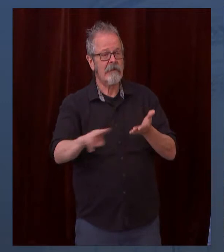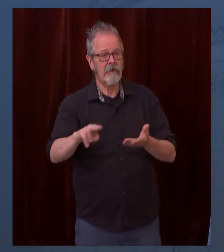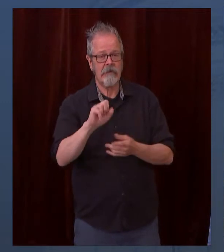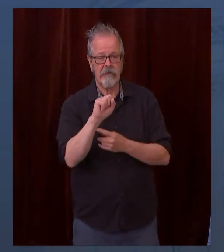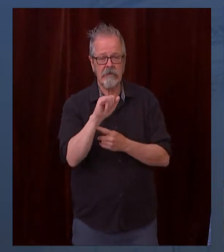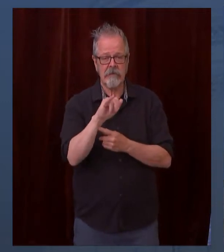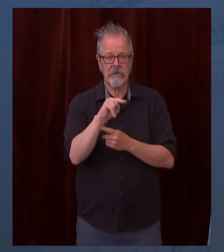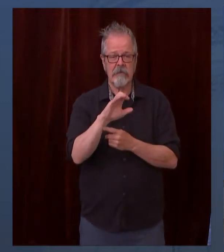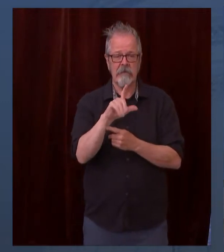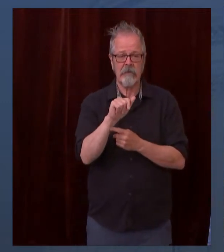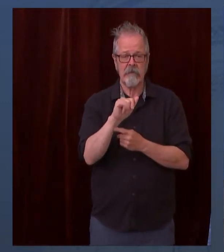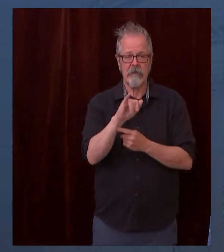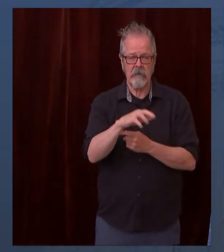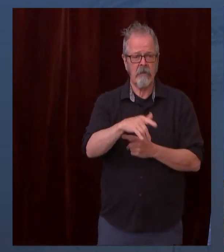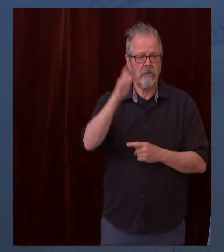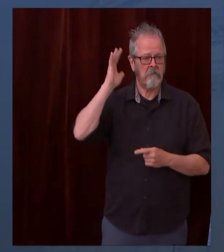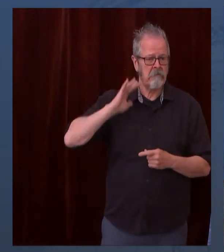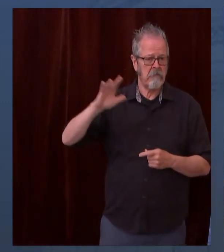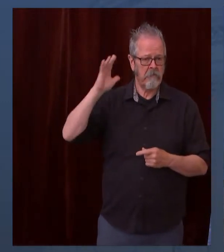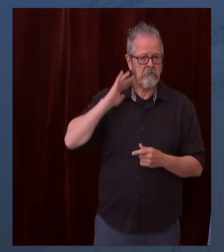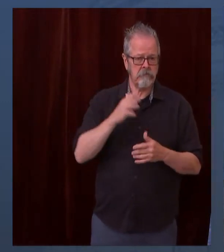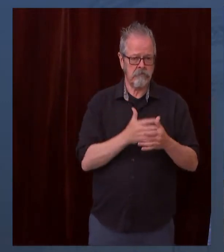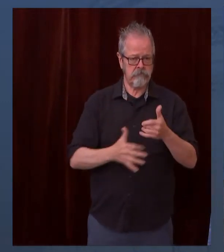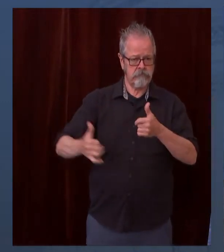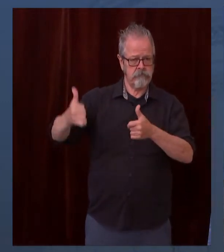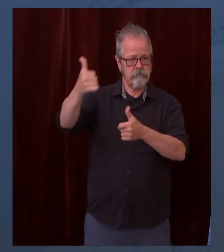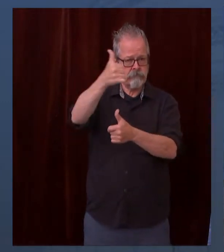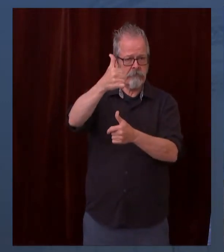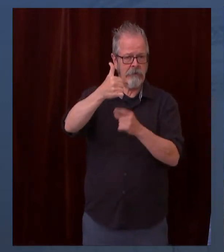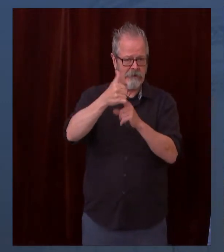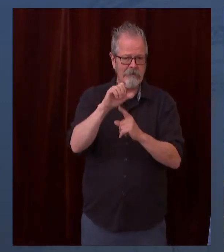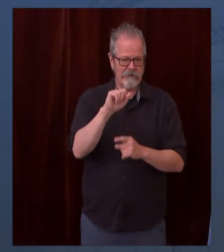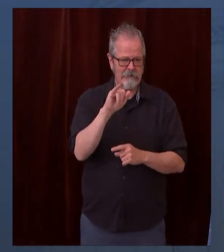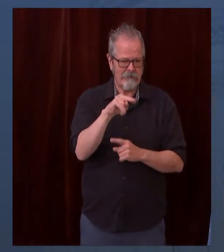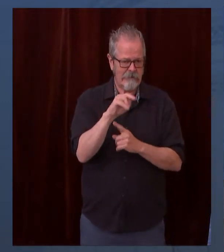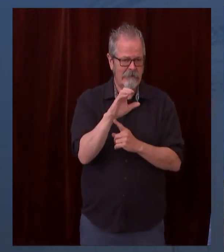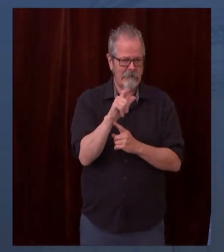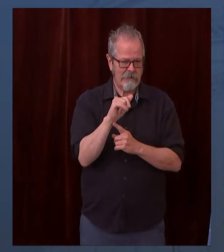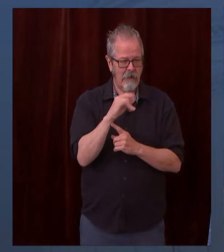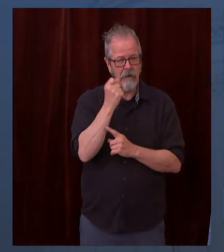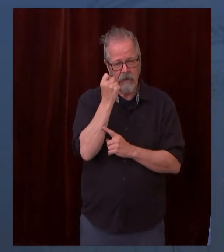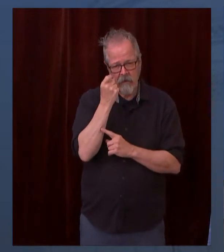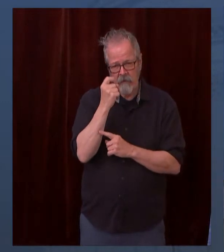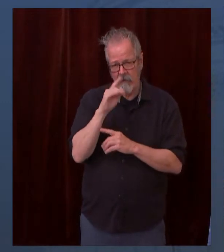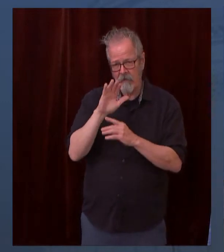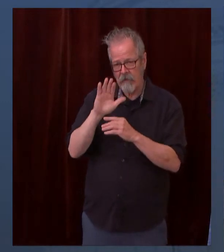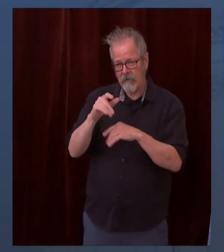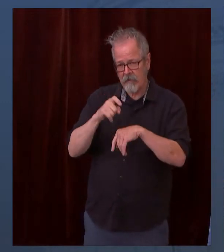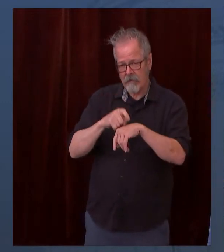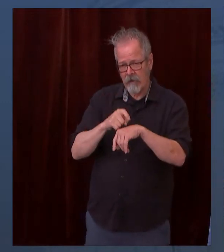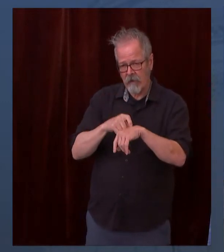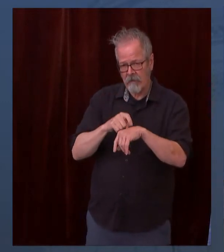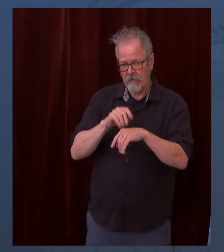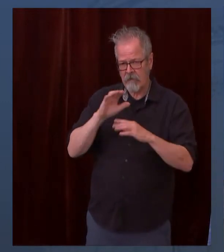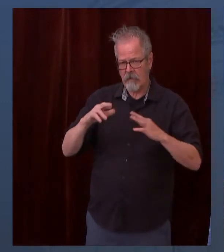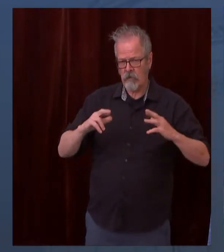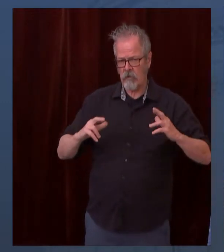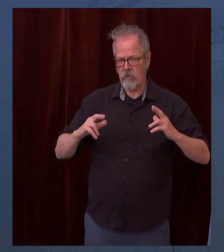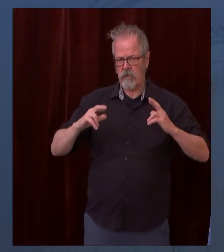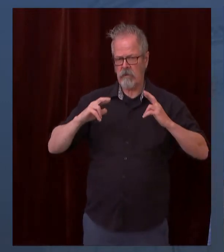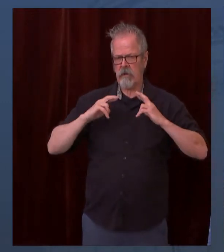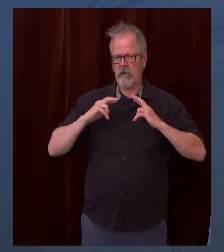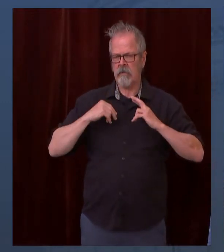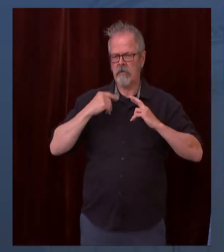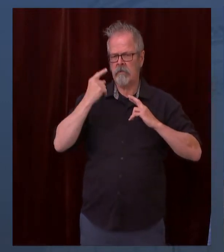ombuds delivered a pretty scathing report to your office about some of these cancer failures. I wanted to ask whether you